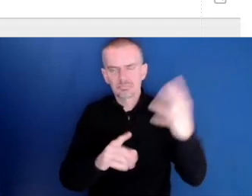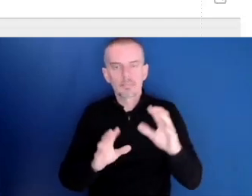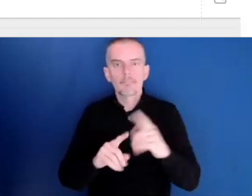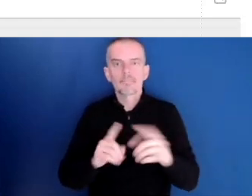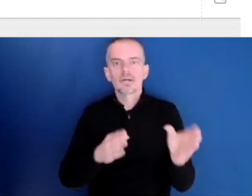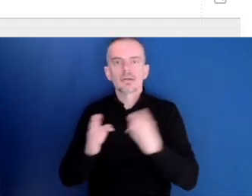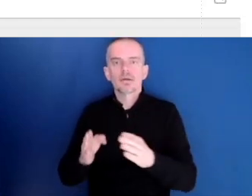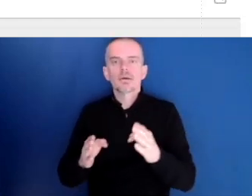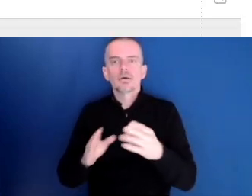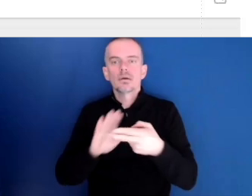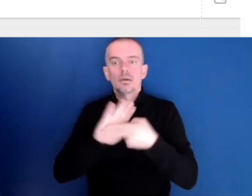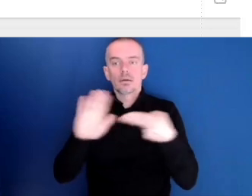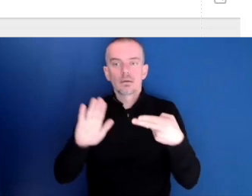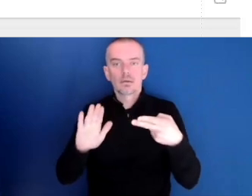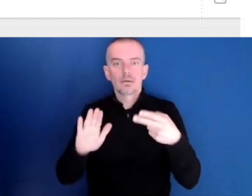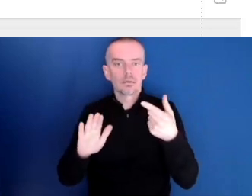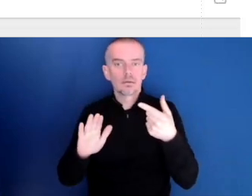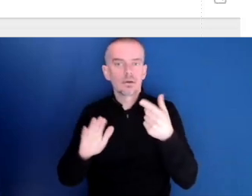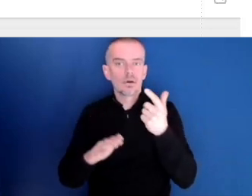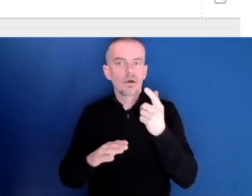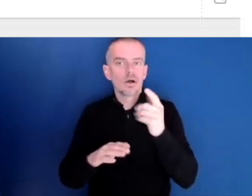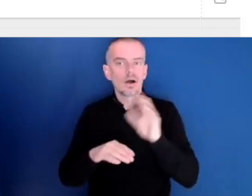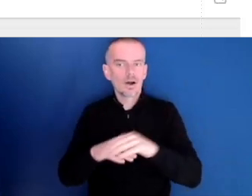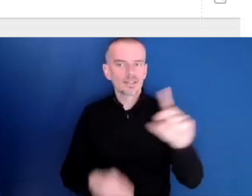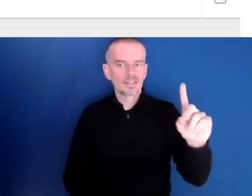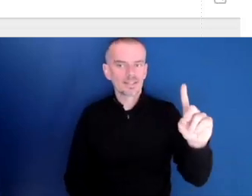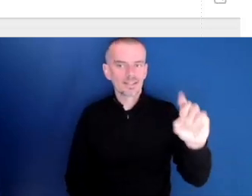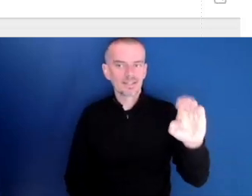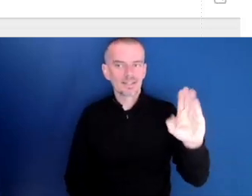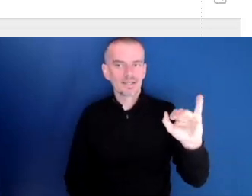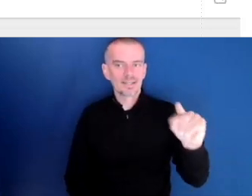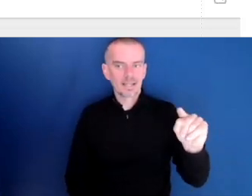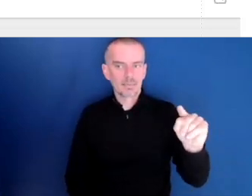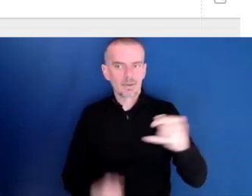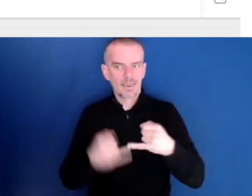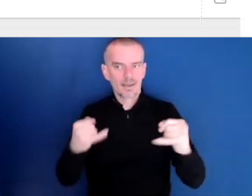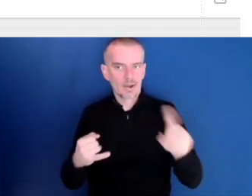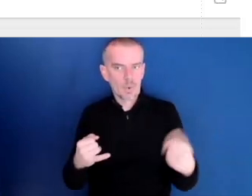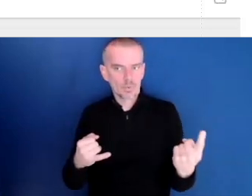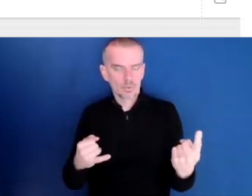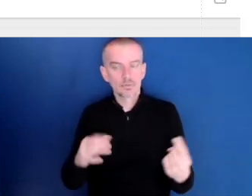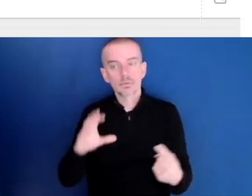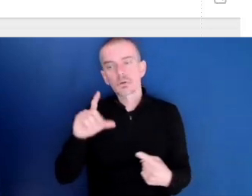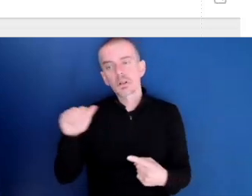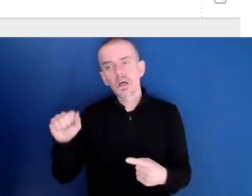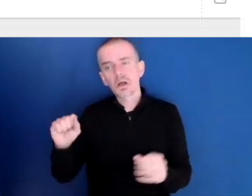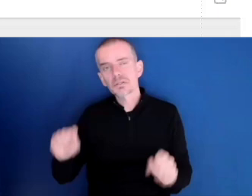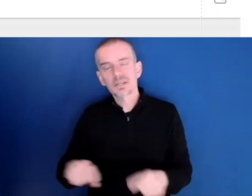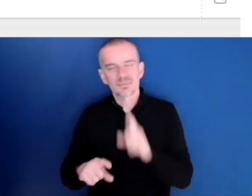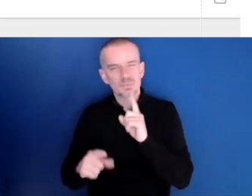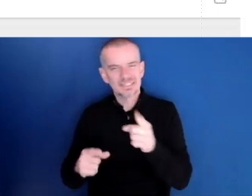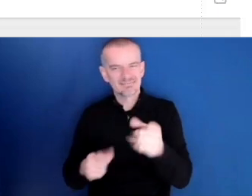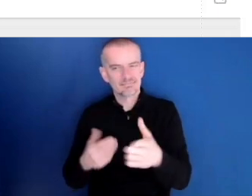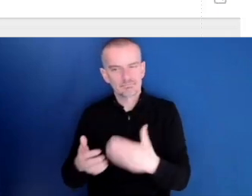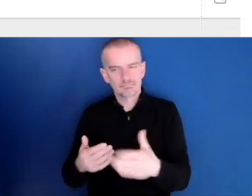grant designation only under the debit line. And I can put a class if I want, but really it's not going to matter in the